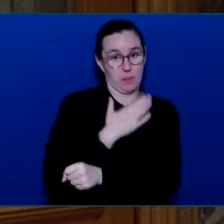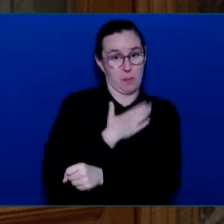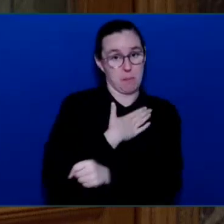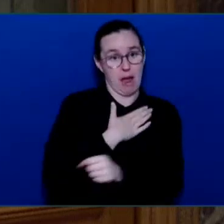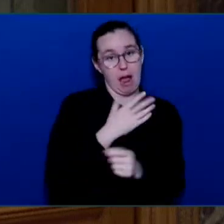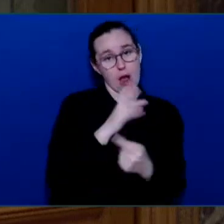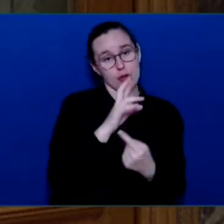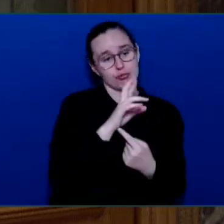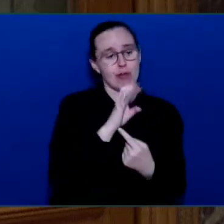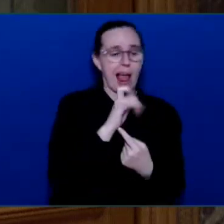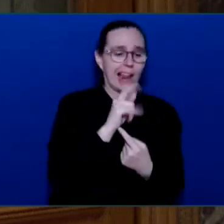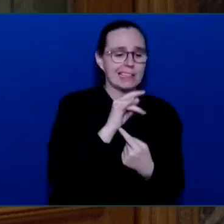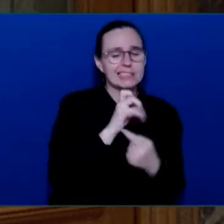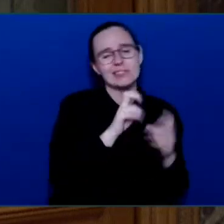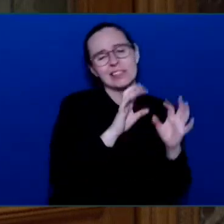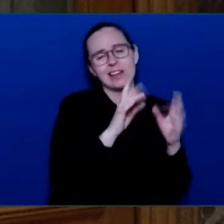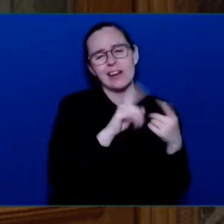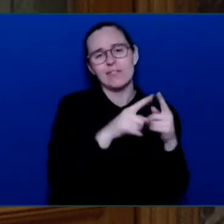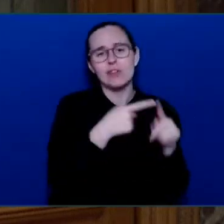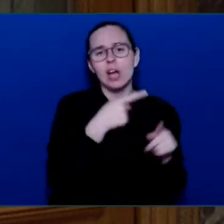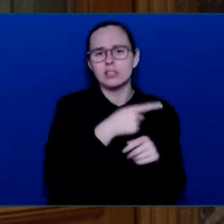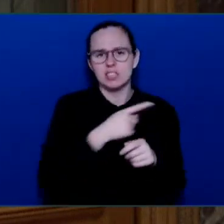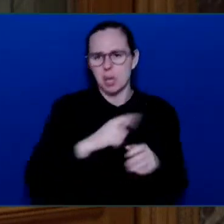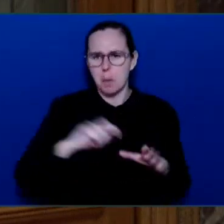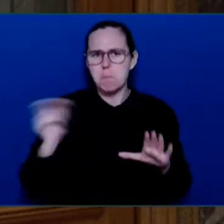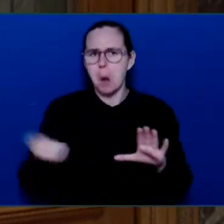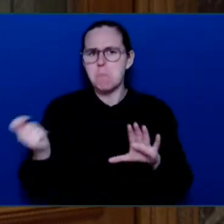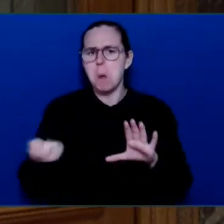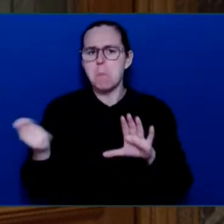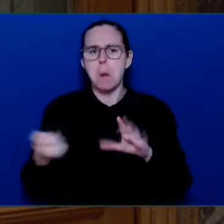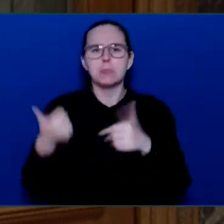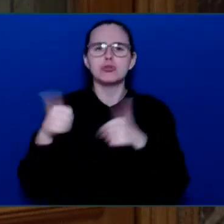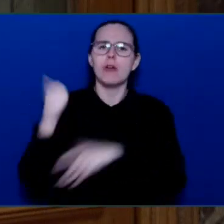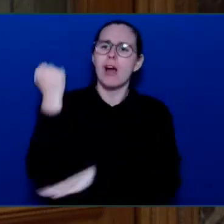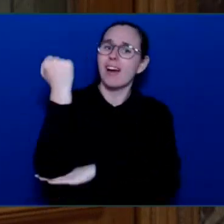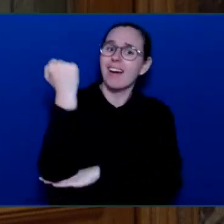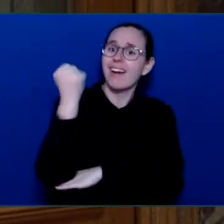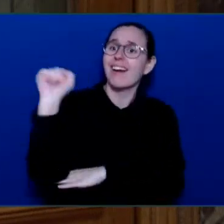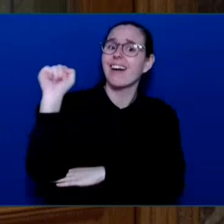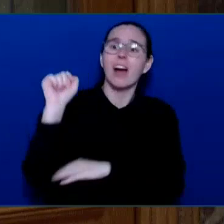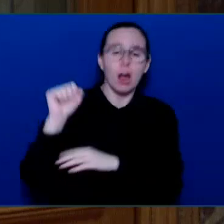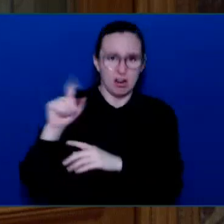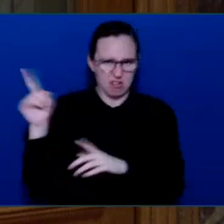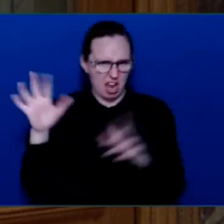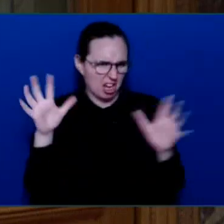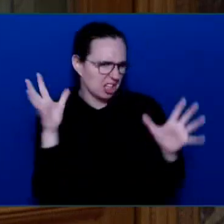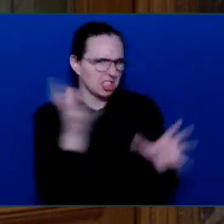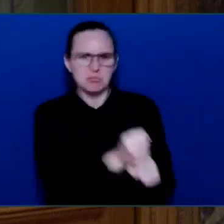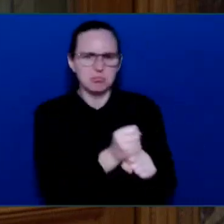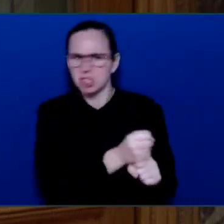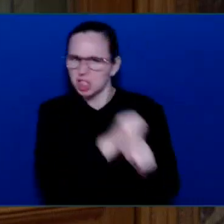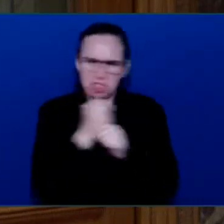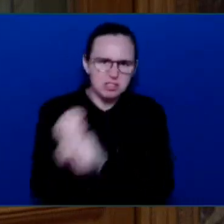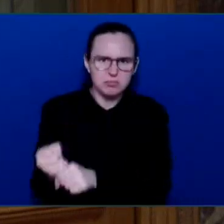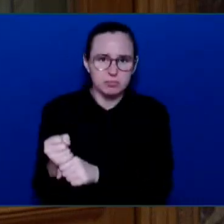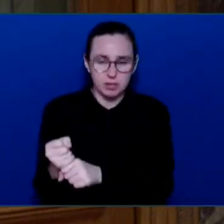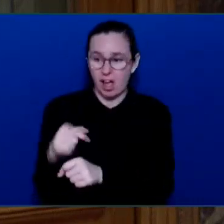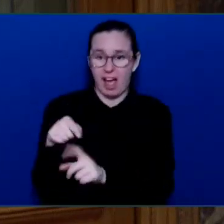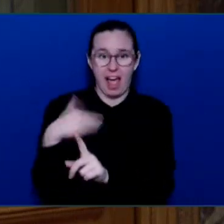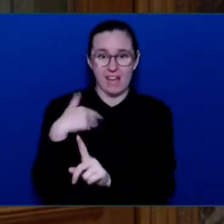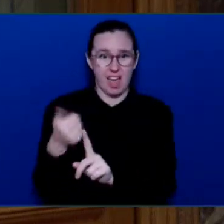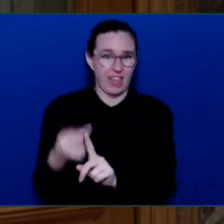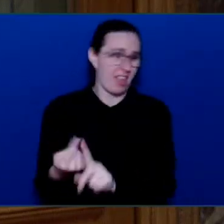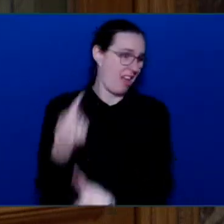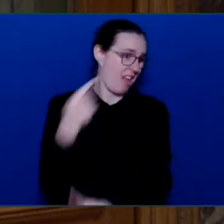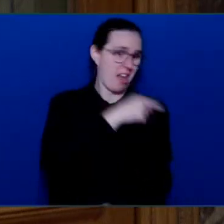hand, walking on a public road, far, far away from potential tree cutting, Mr. Speaker, also tackled by a